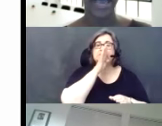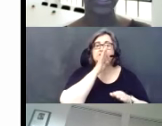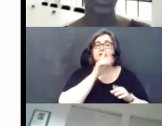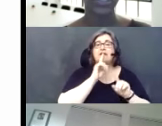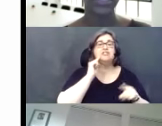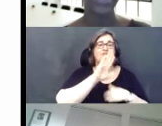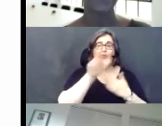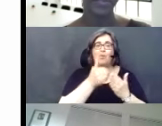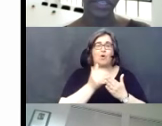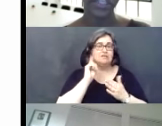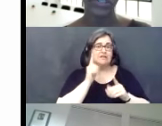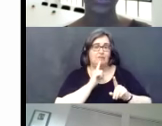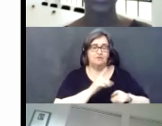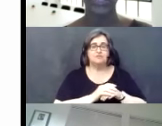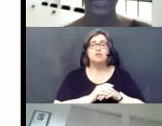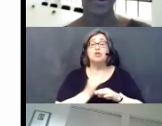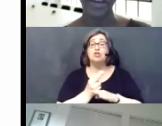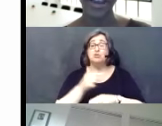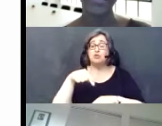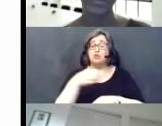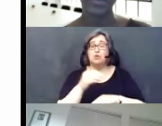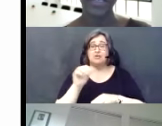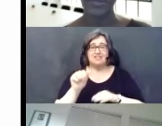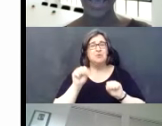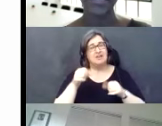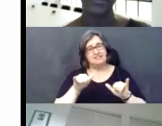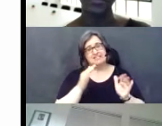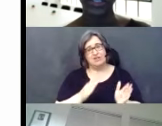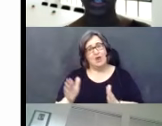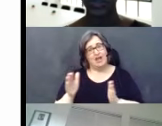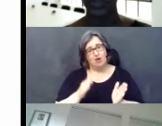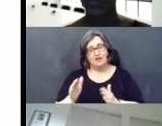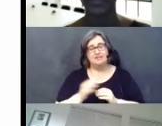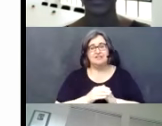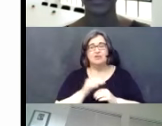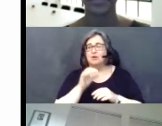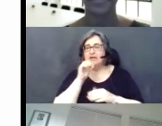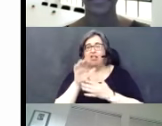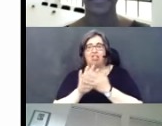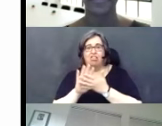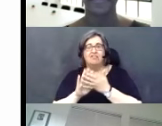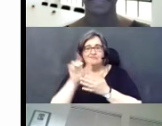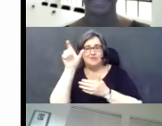feature to ask questions help the presenters to keep organized, so we ask that you please do so.